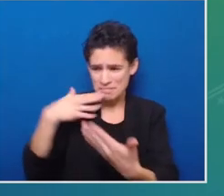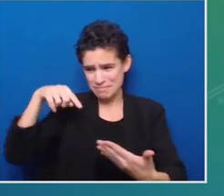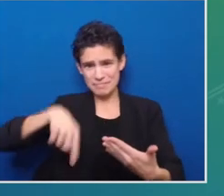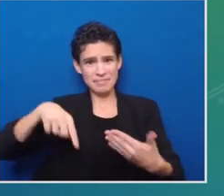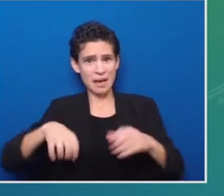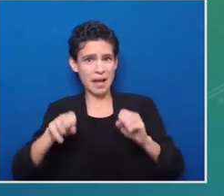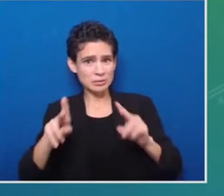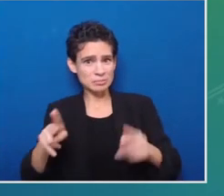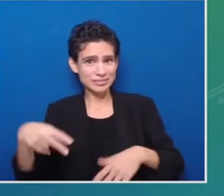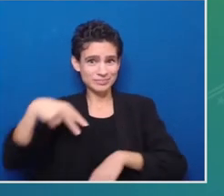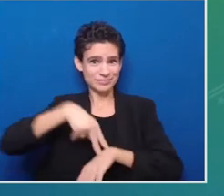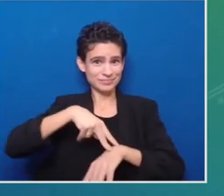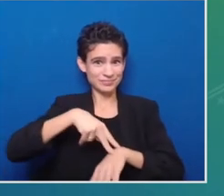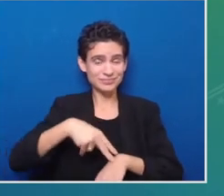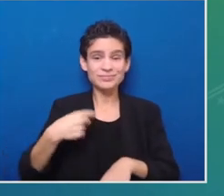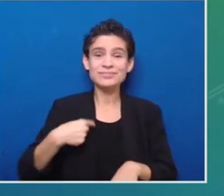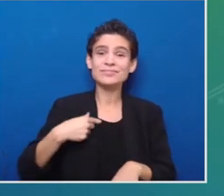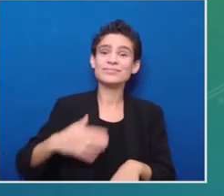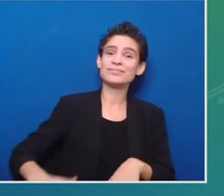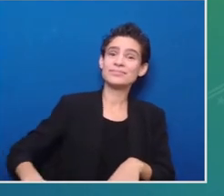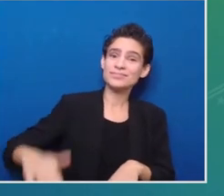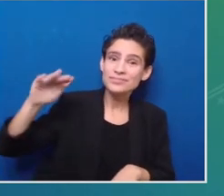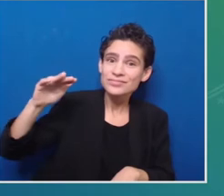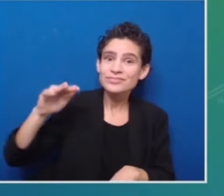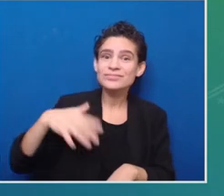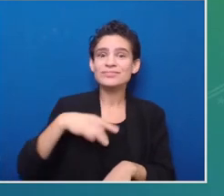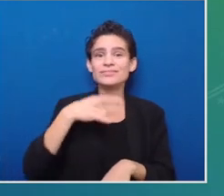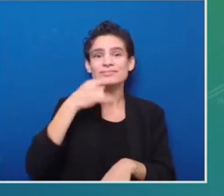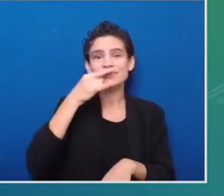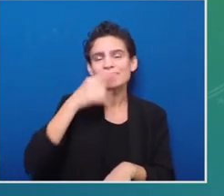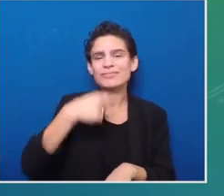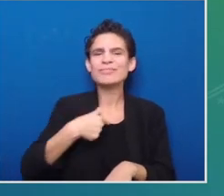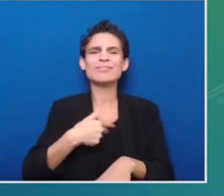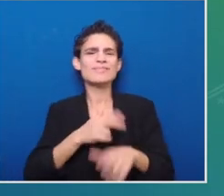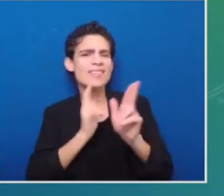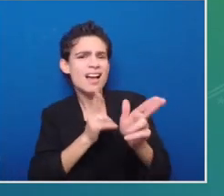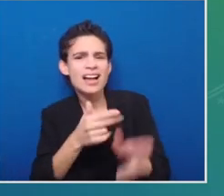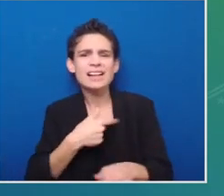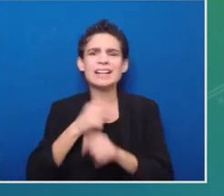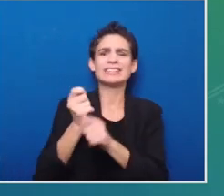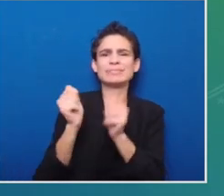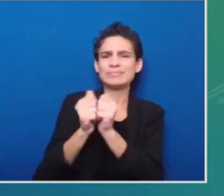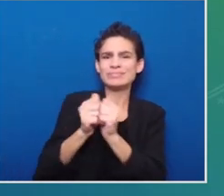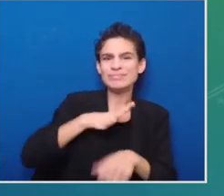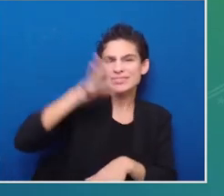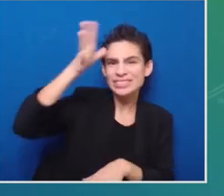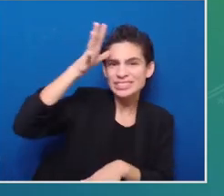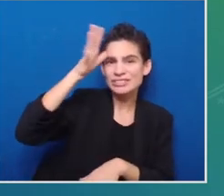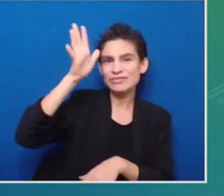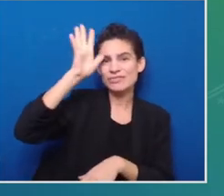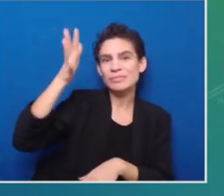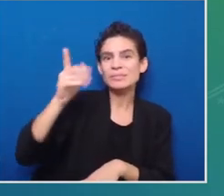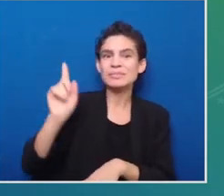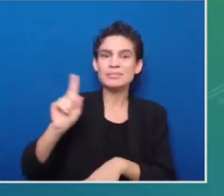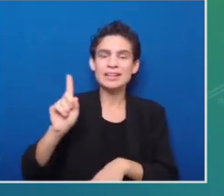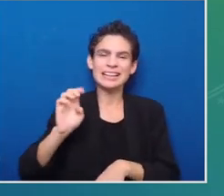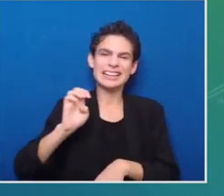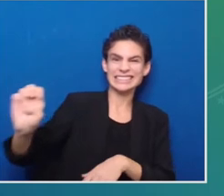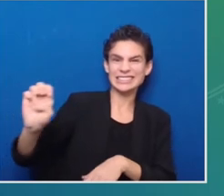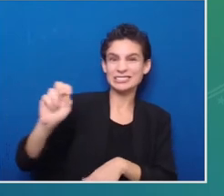opportunity. Growing up as a child, hunting and fishing with my father and grandfather in eastern North